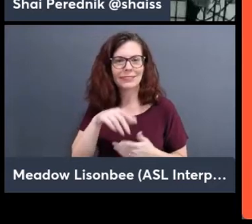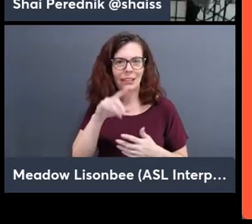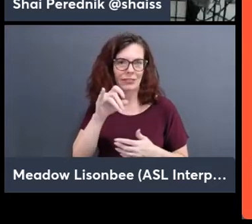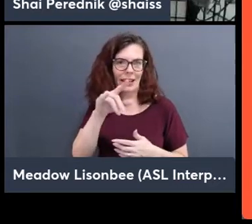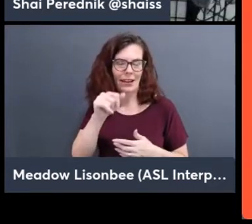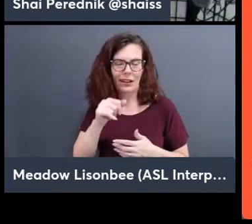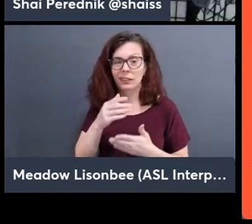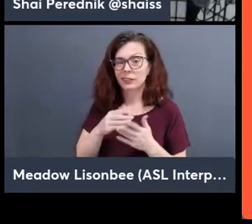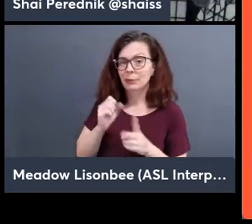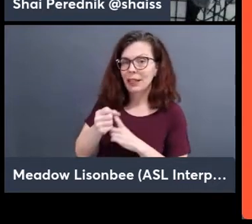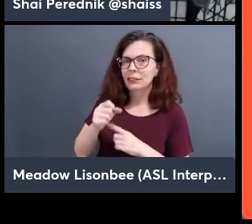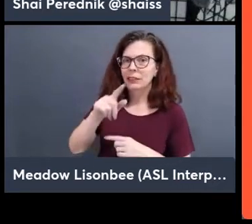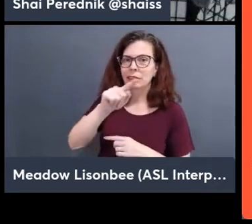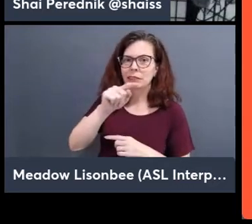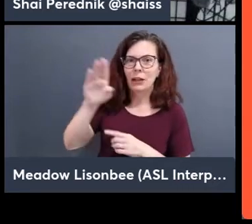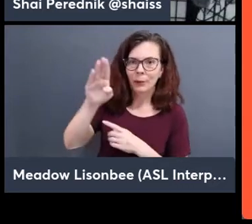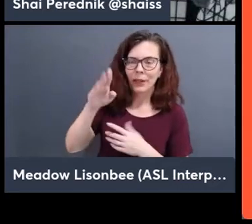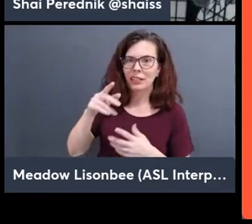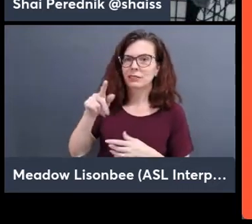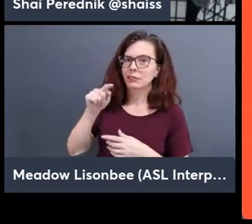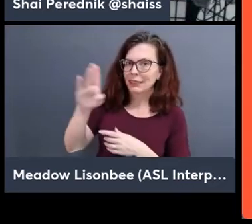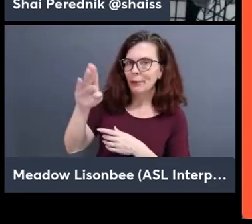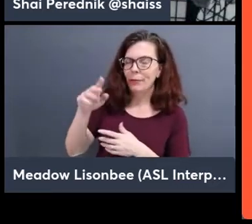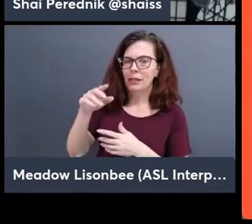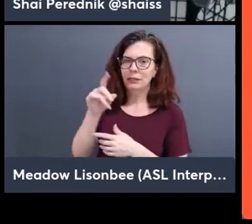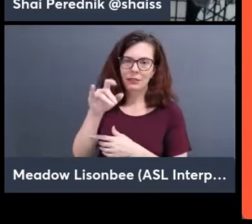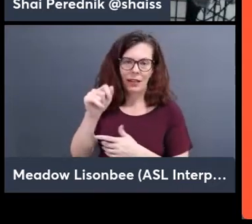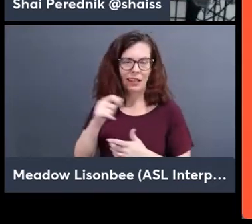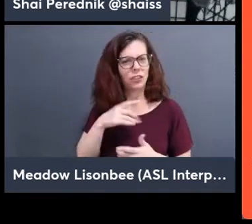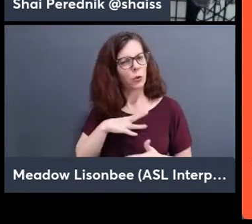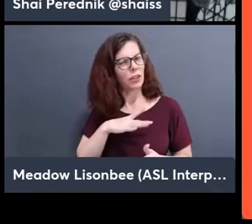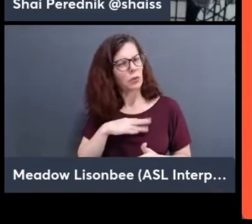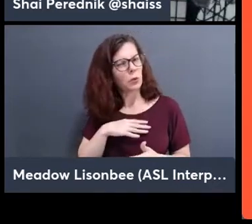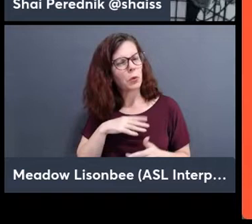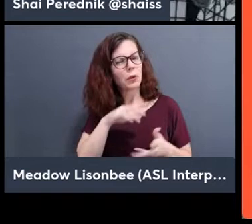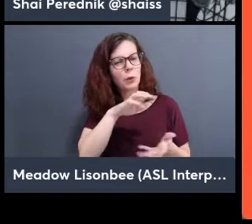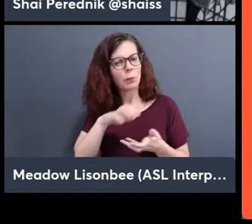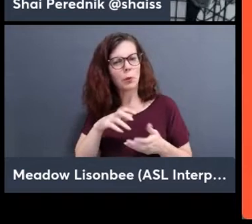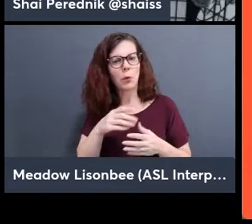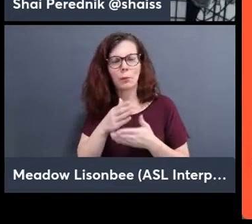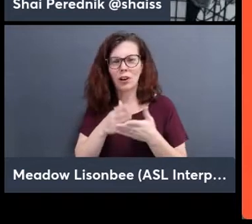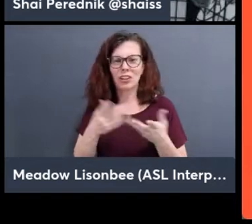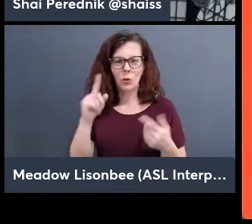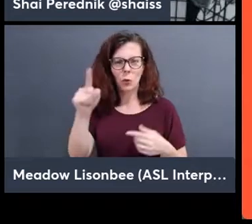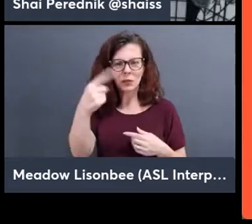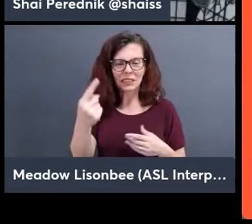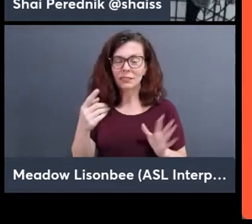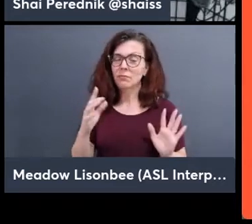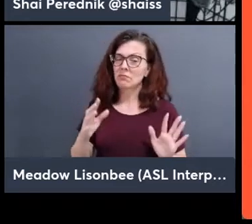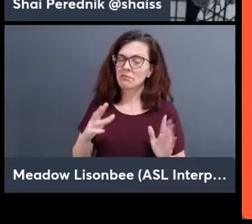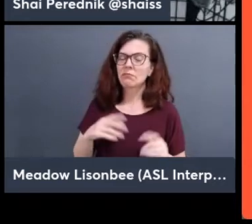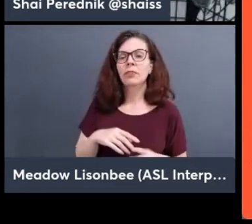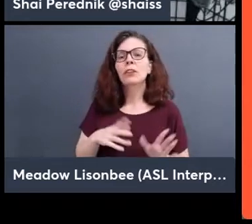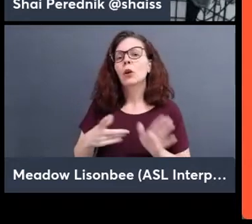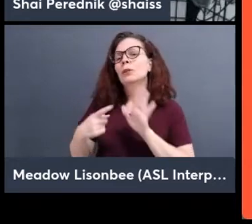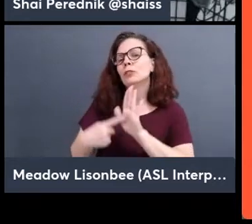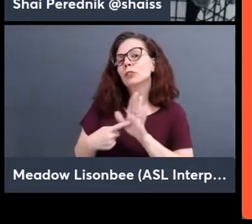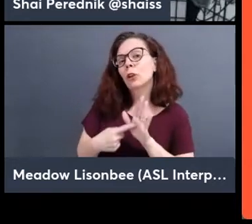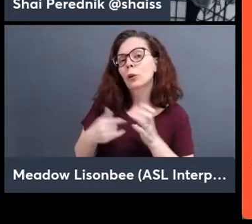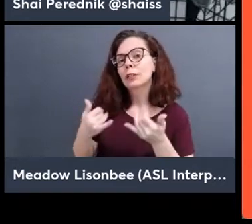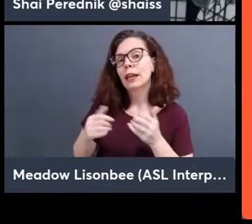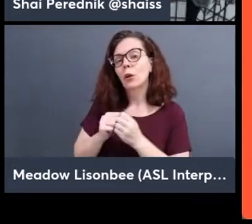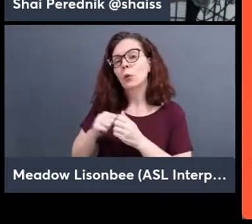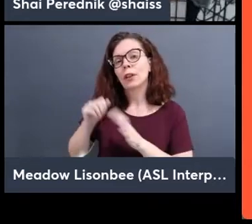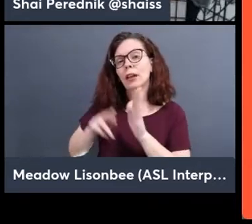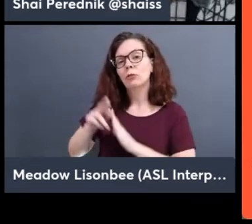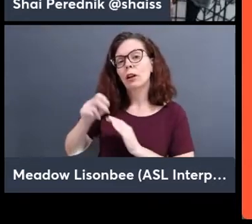we're going to get to terabytes and terabytes of data. So really cool, this idea that you can only pull part of it. And so what I wanted to show is that within the Rocket Pool